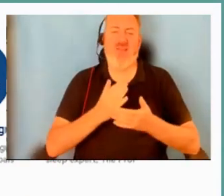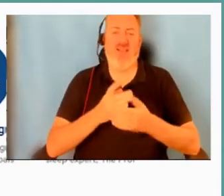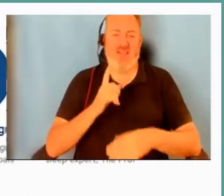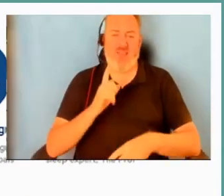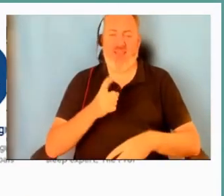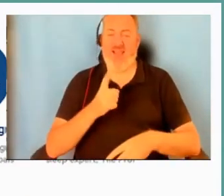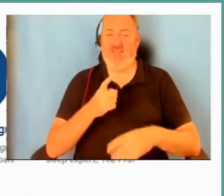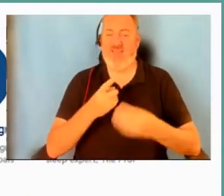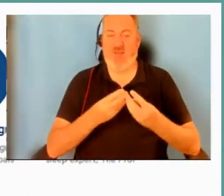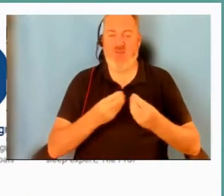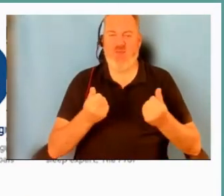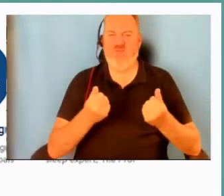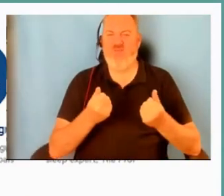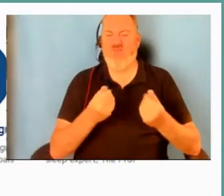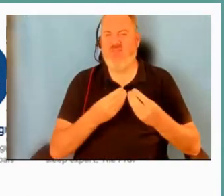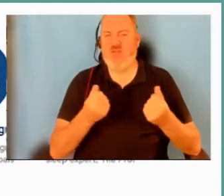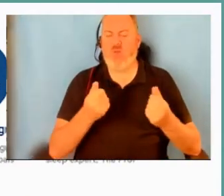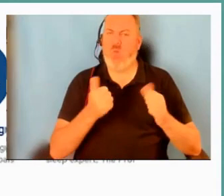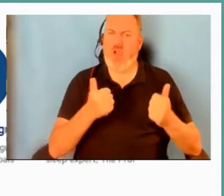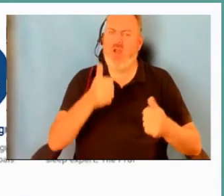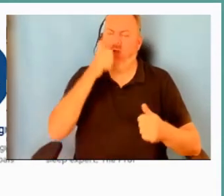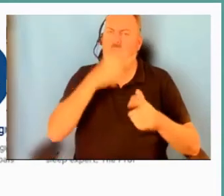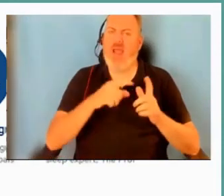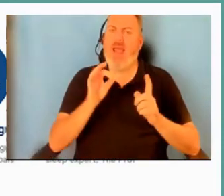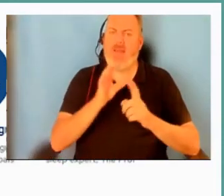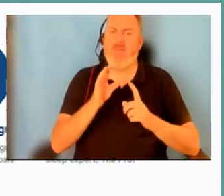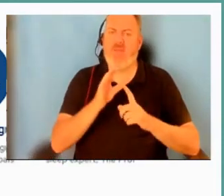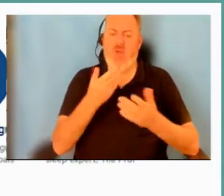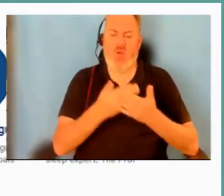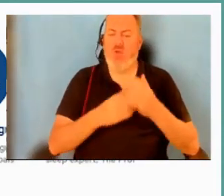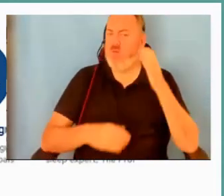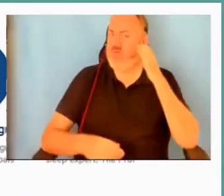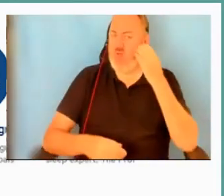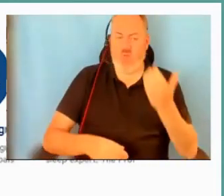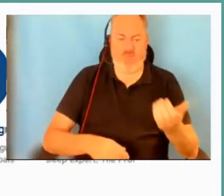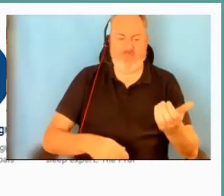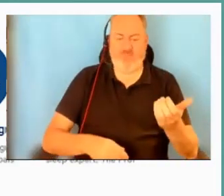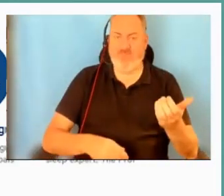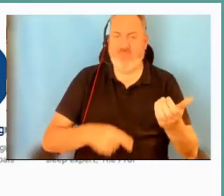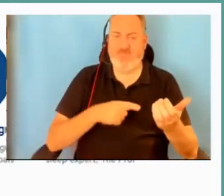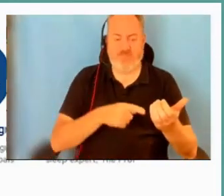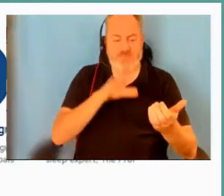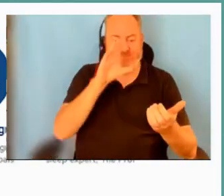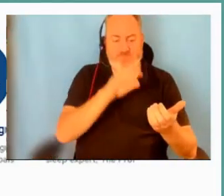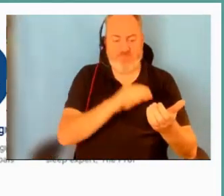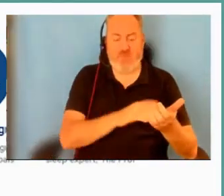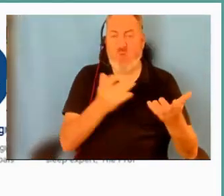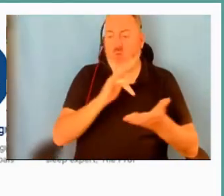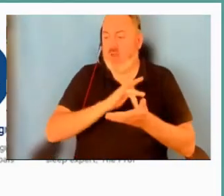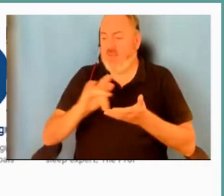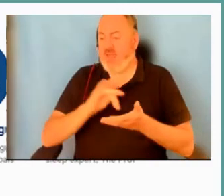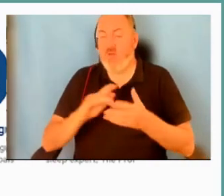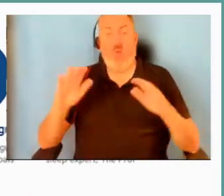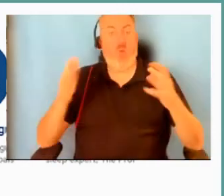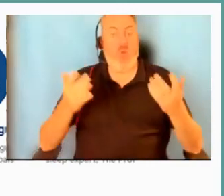a trusted app that you can use on your phone or your tablet. You can also use it on a web